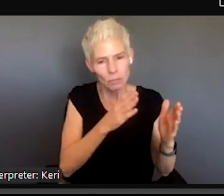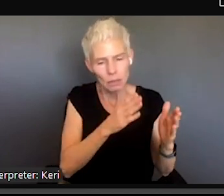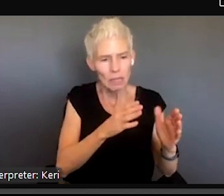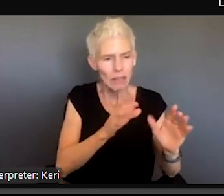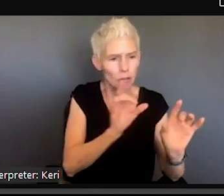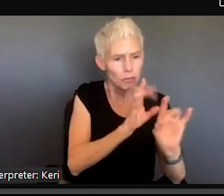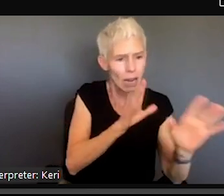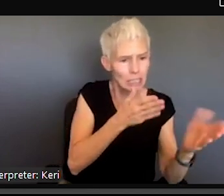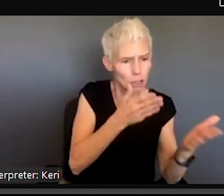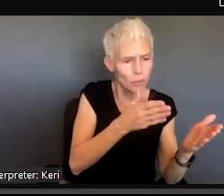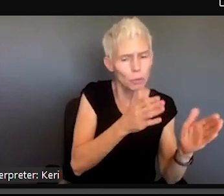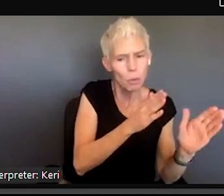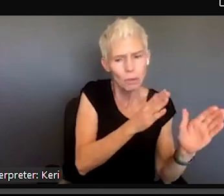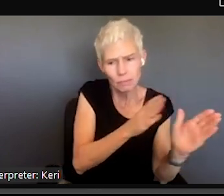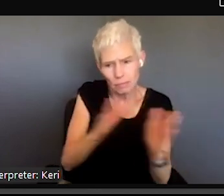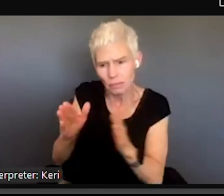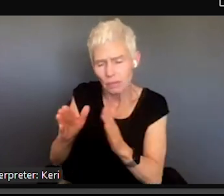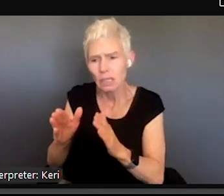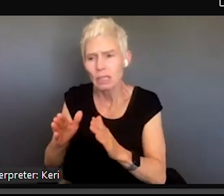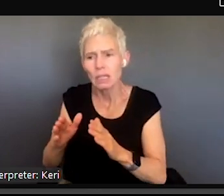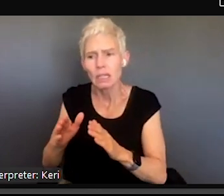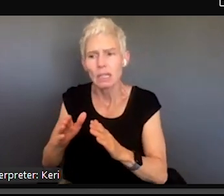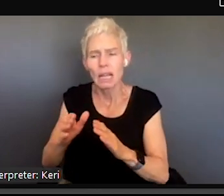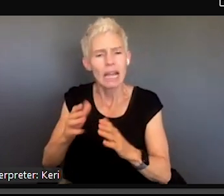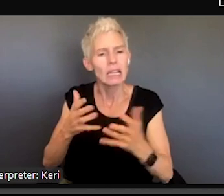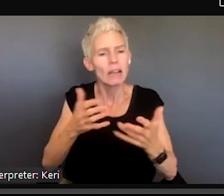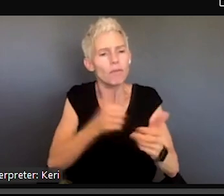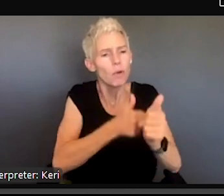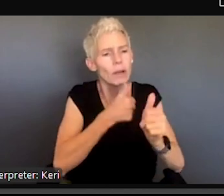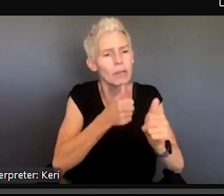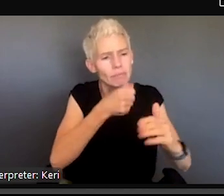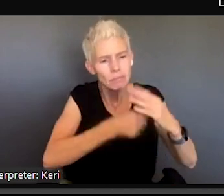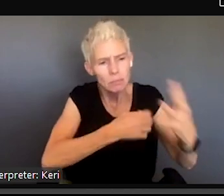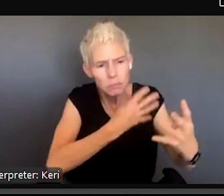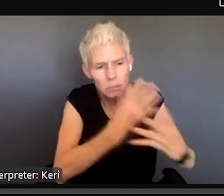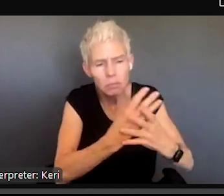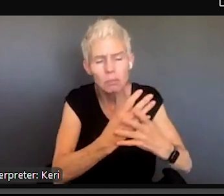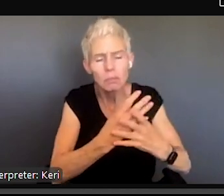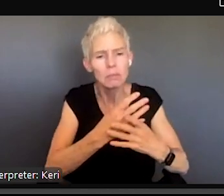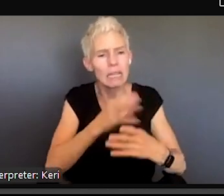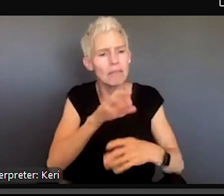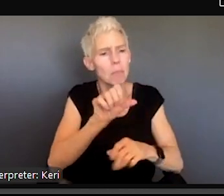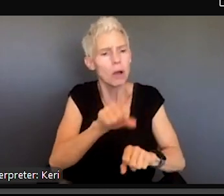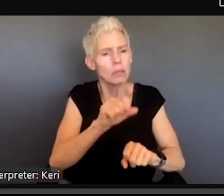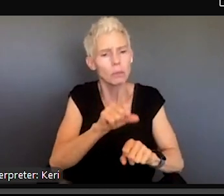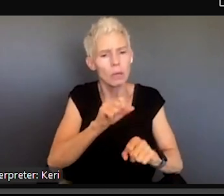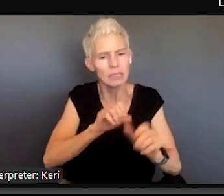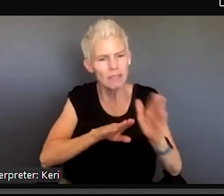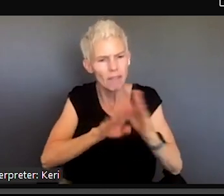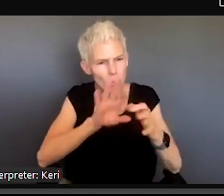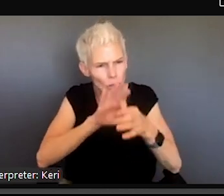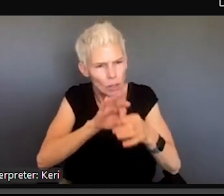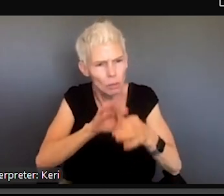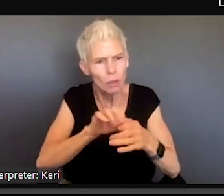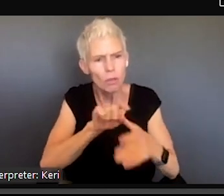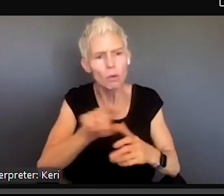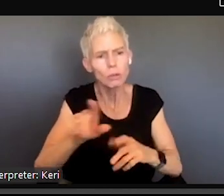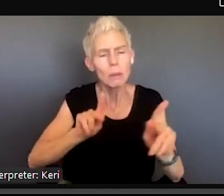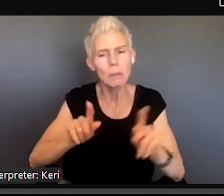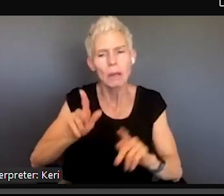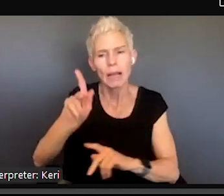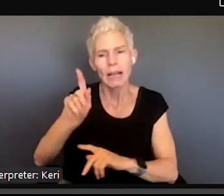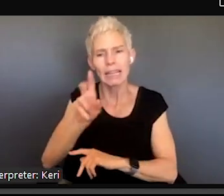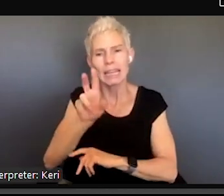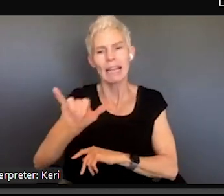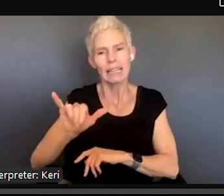crisis services and incarceration whenever it's possible, and developing those relationships with people. I think Kelly talked about in that in her presentation of